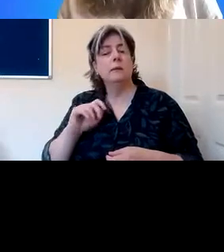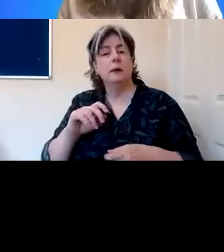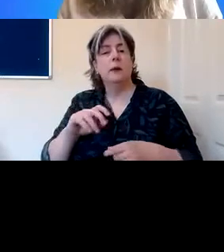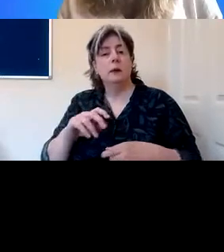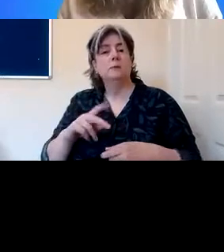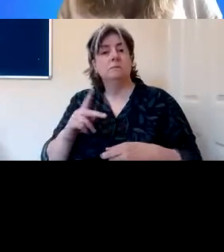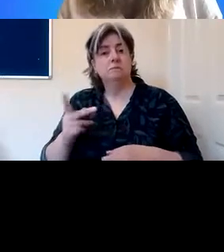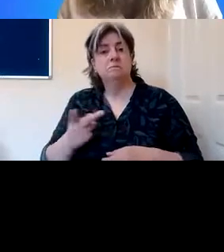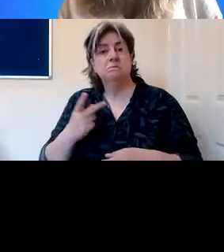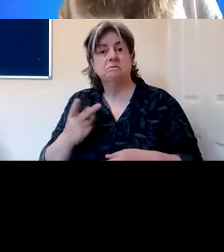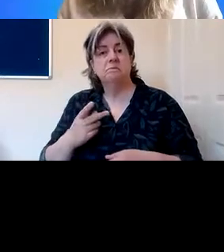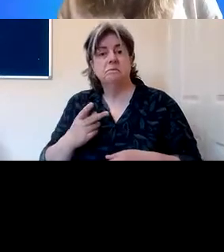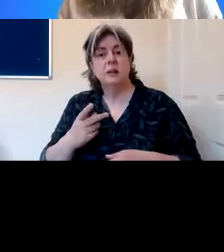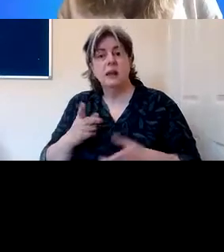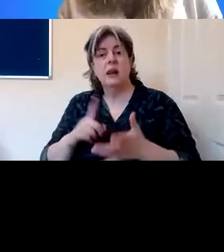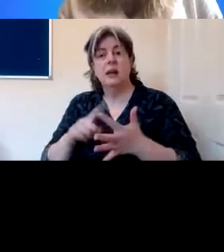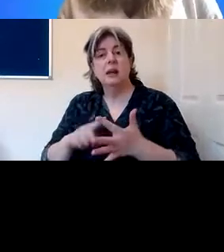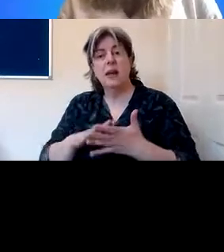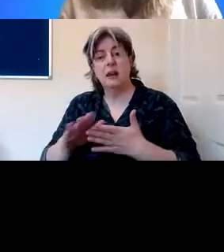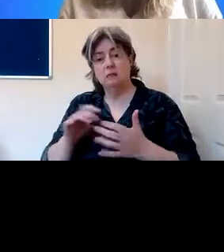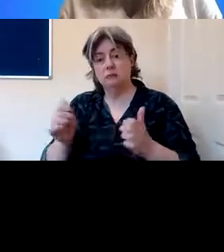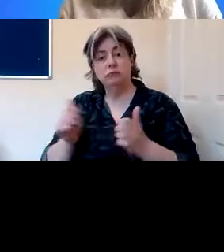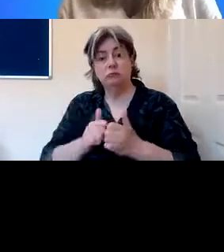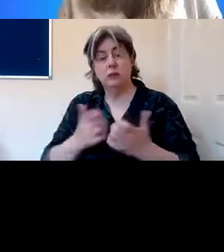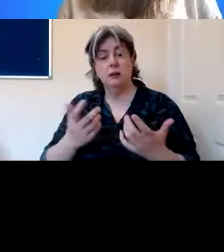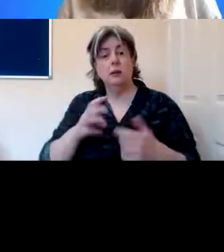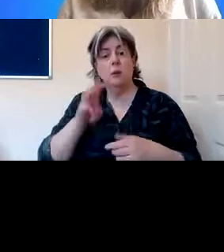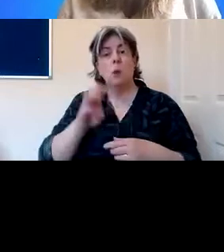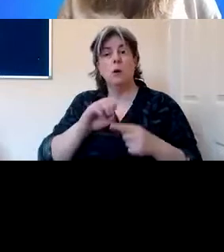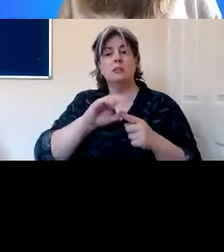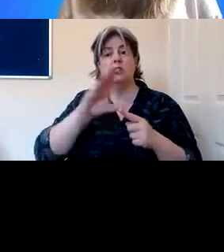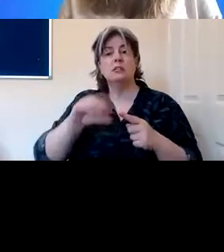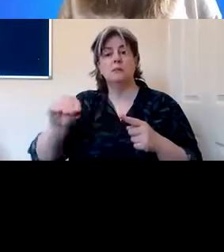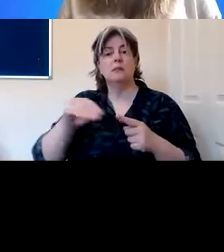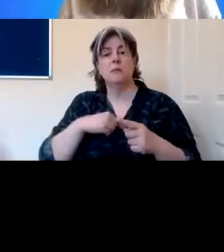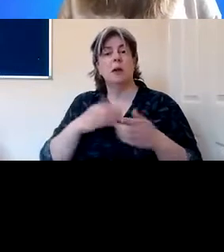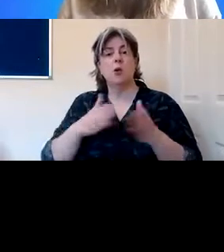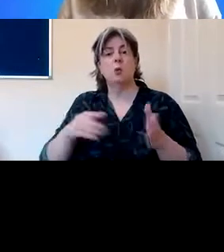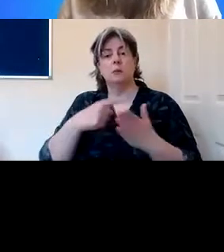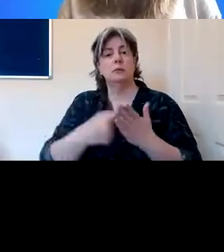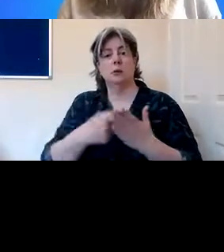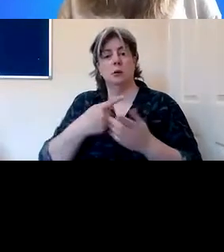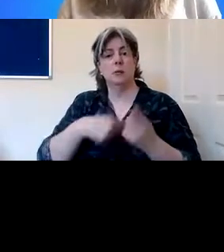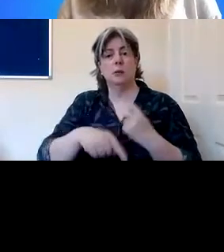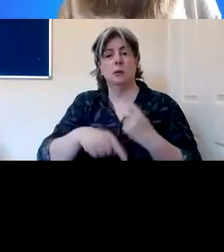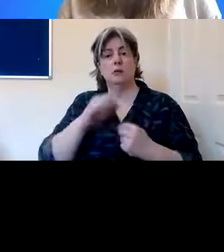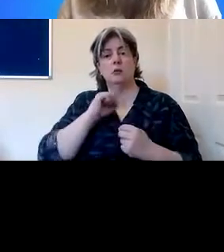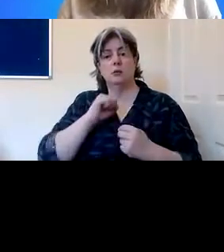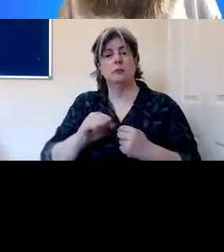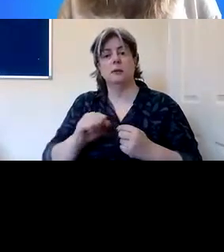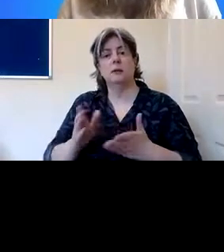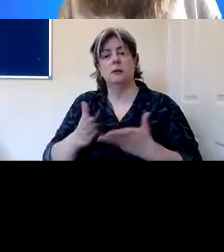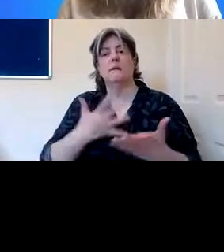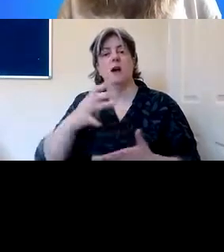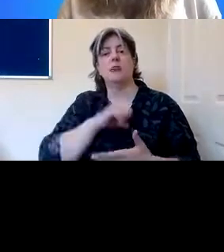agree with that. And obviously, as Welsh Conservatives, we've, as I said in my opening statement, we've committed to delivering 5,000 more